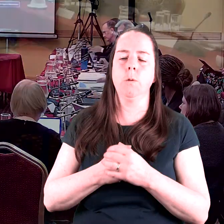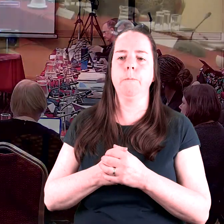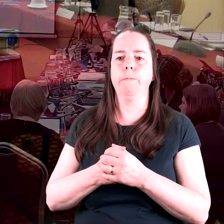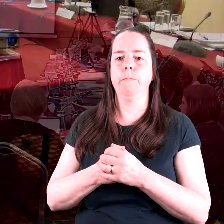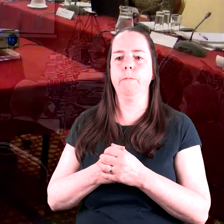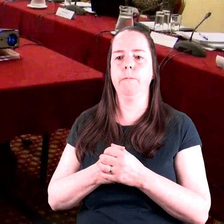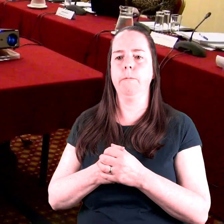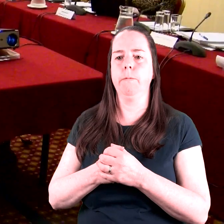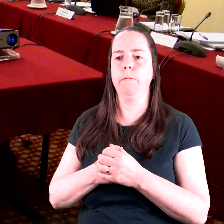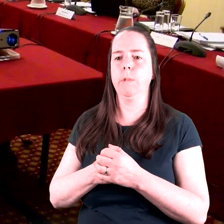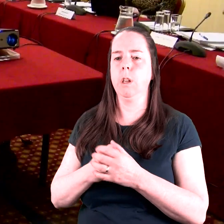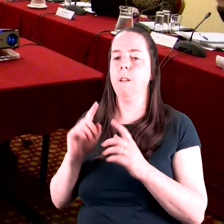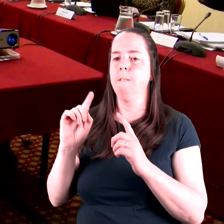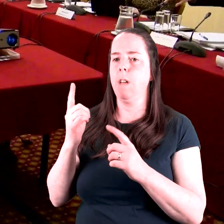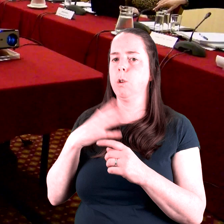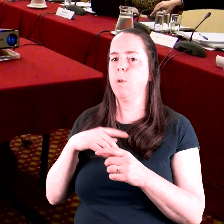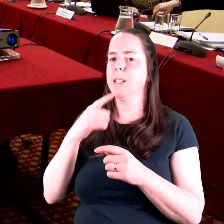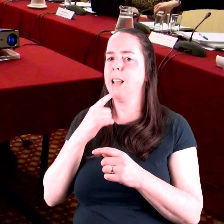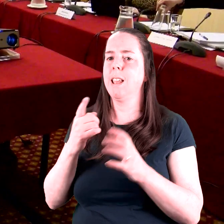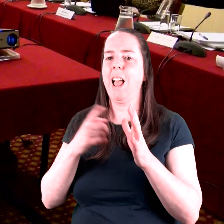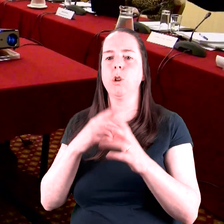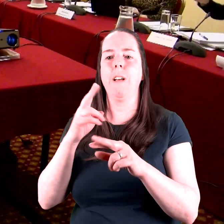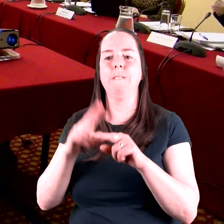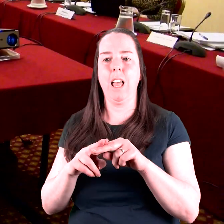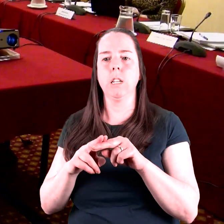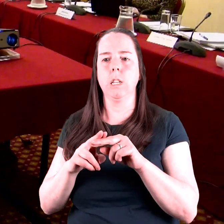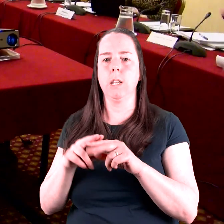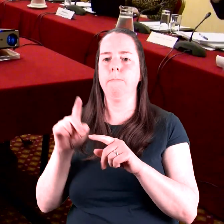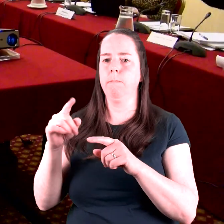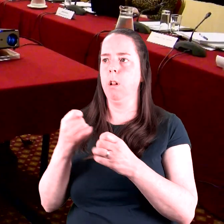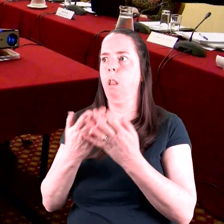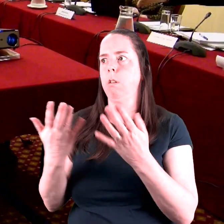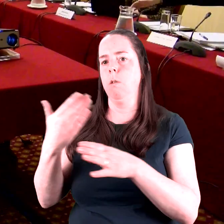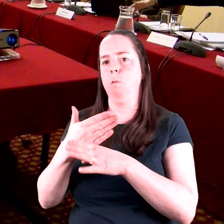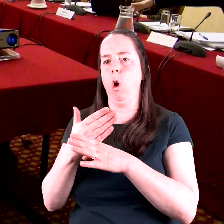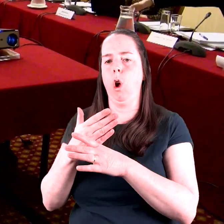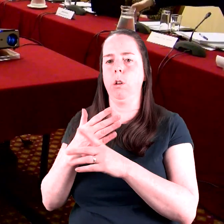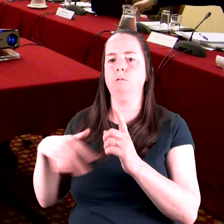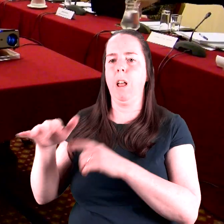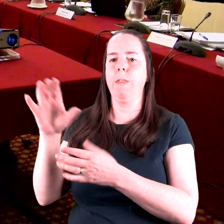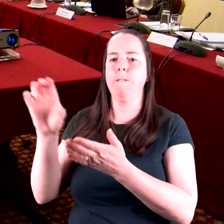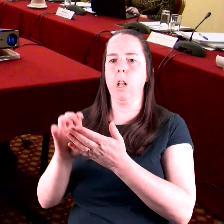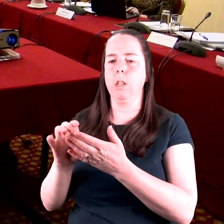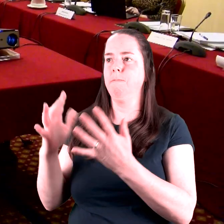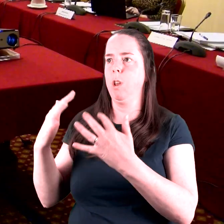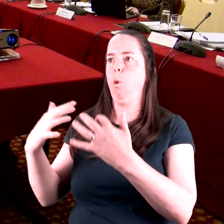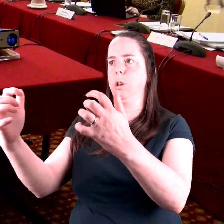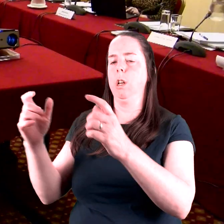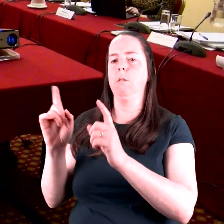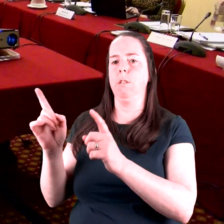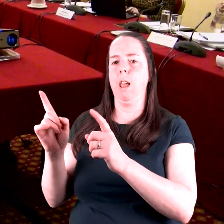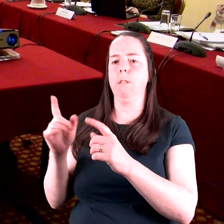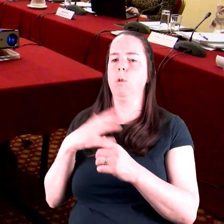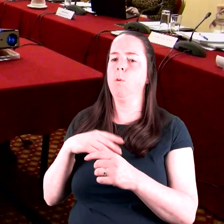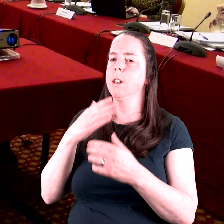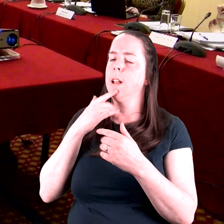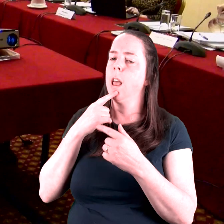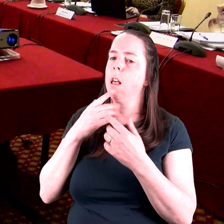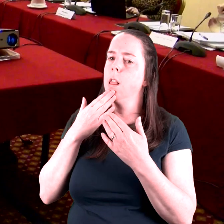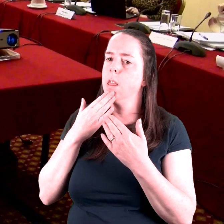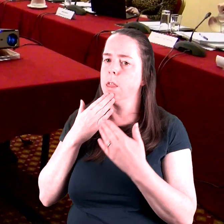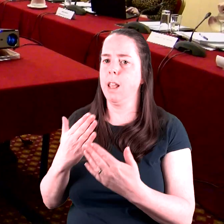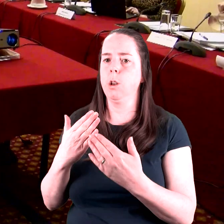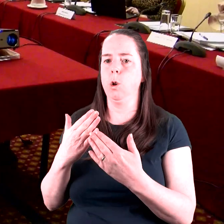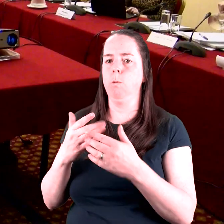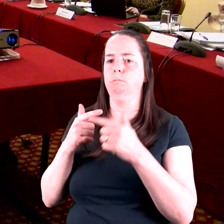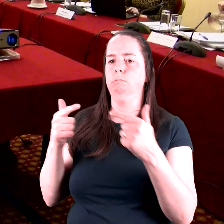Thank you. So first of all, just to say that Angela Flaherty, that did a lot of the work around the Innovation Fund, is in the audience with us today, and I just want